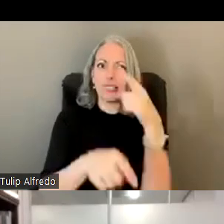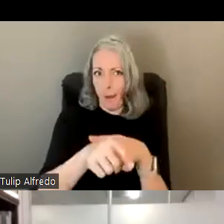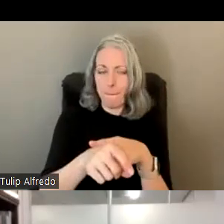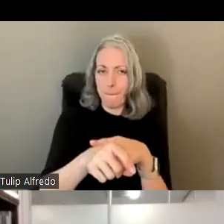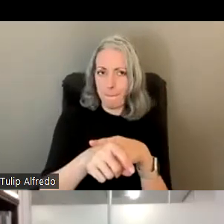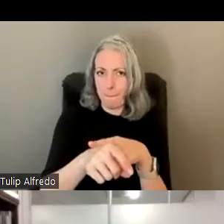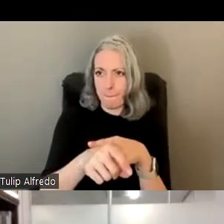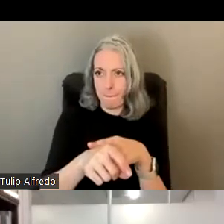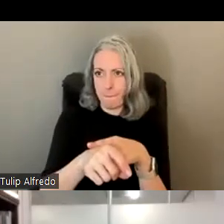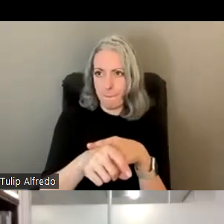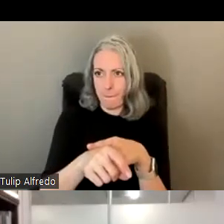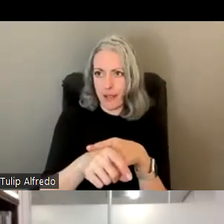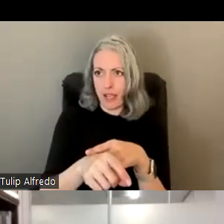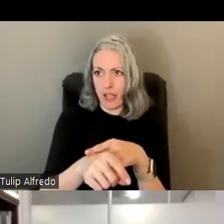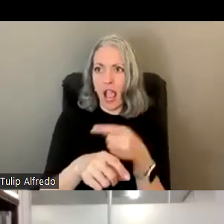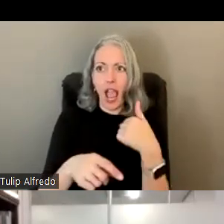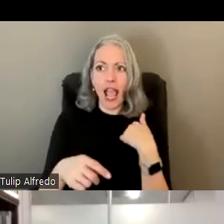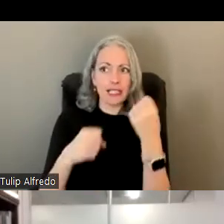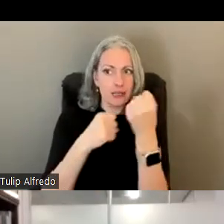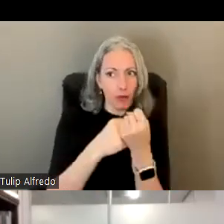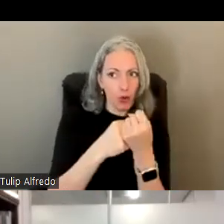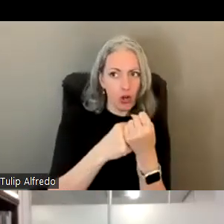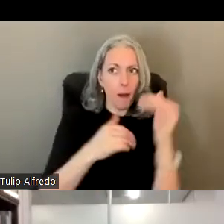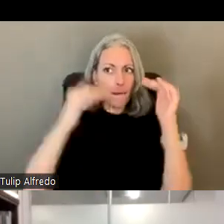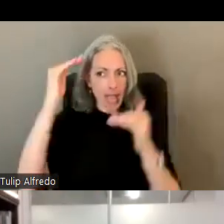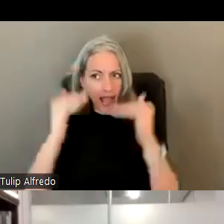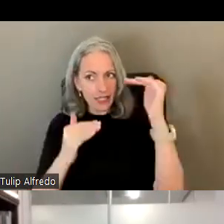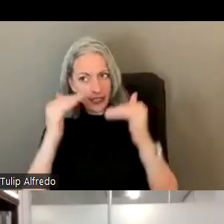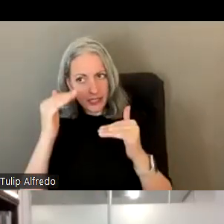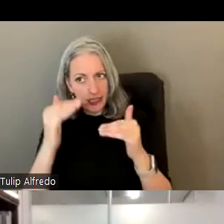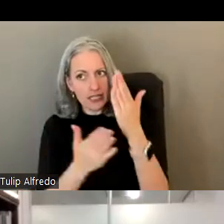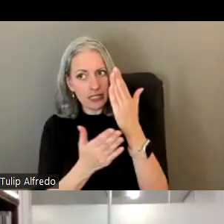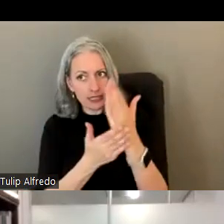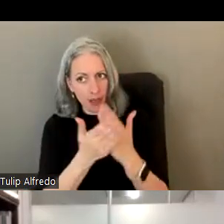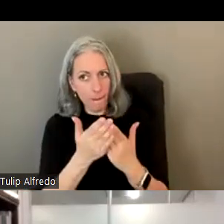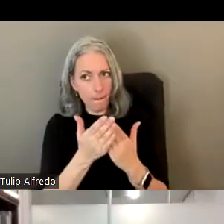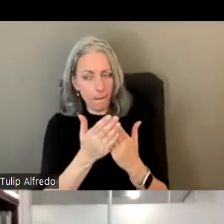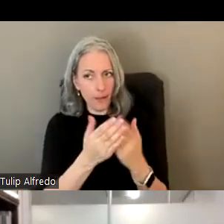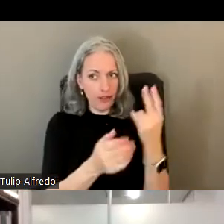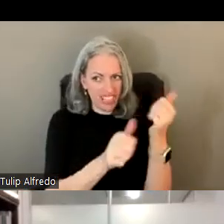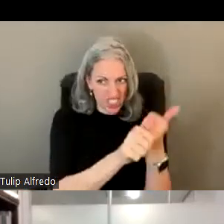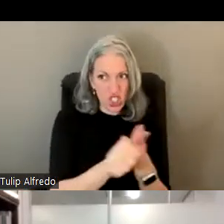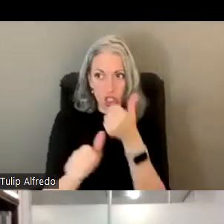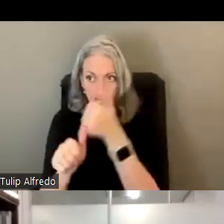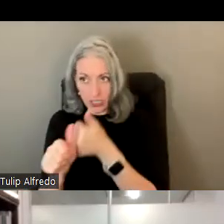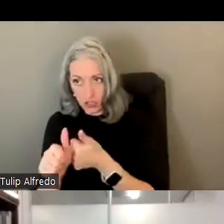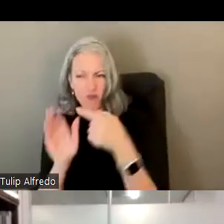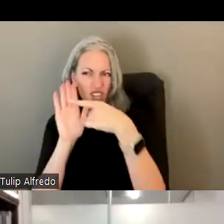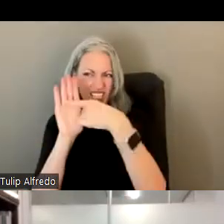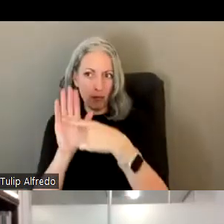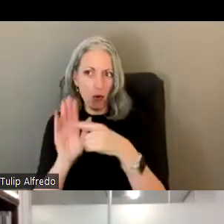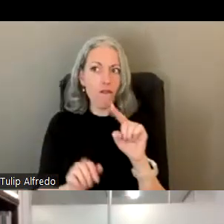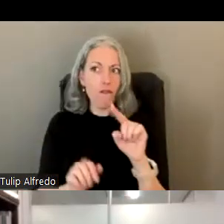I think I would be for kind of a balance of, you know, some of both of those. So for example, the first one that's